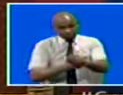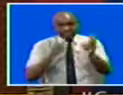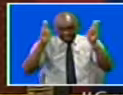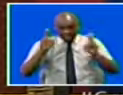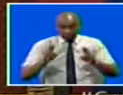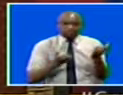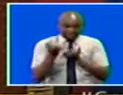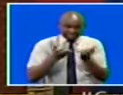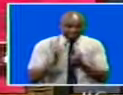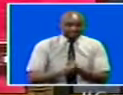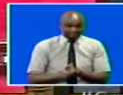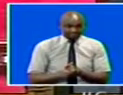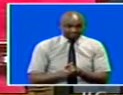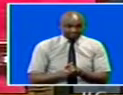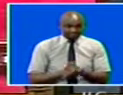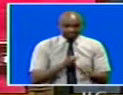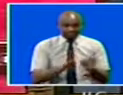narcotics trade.